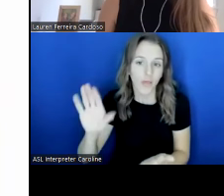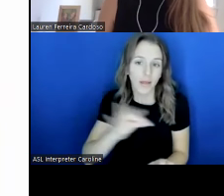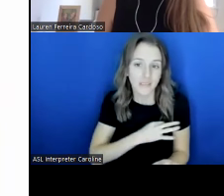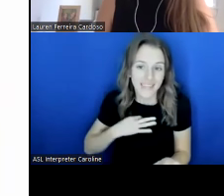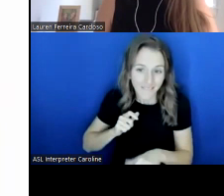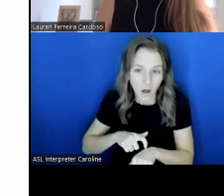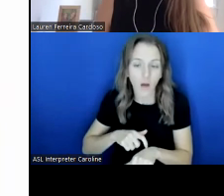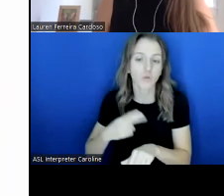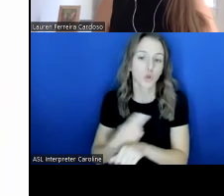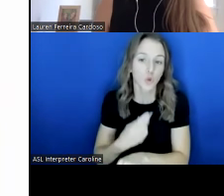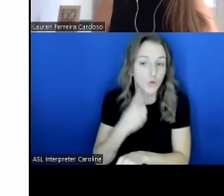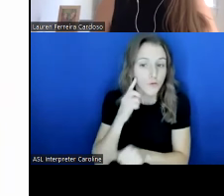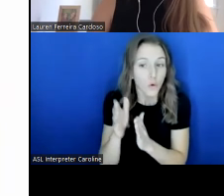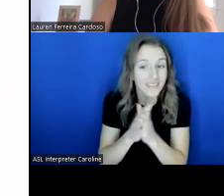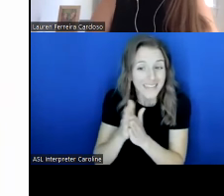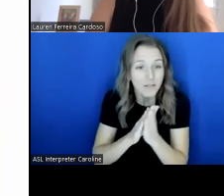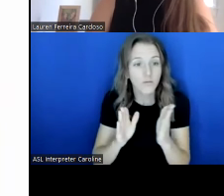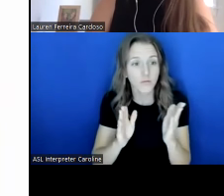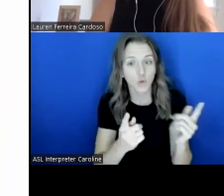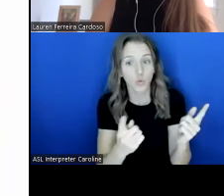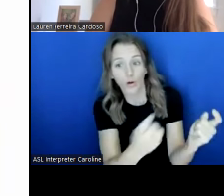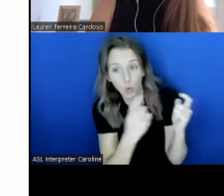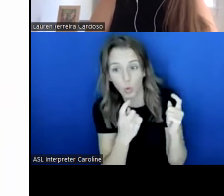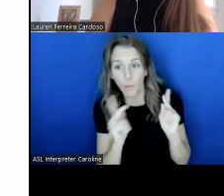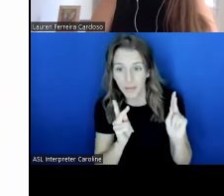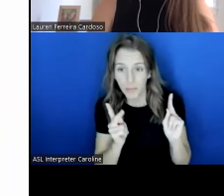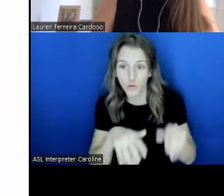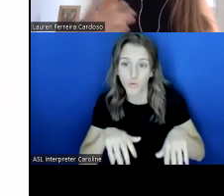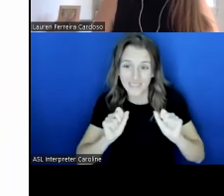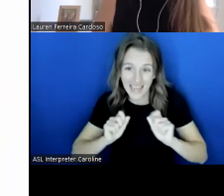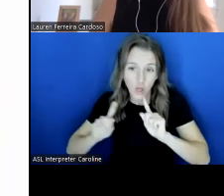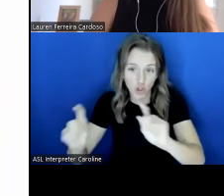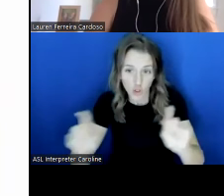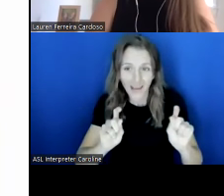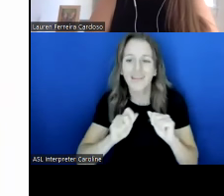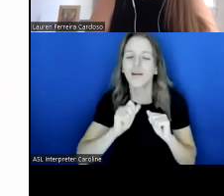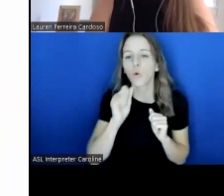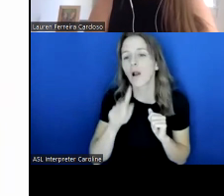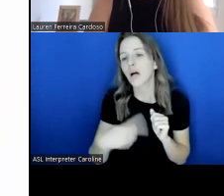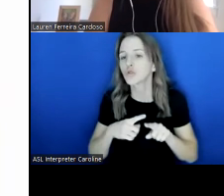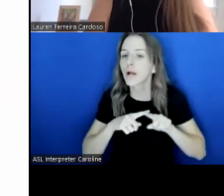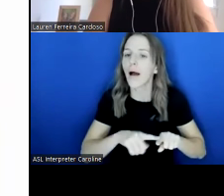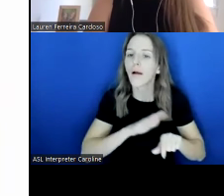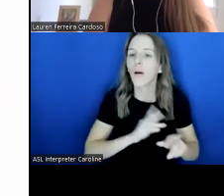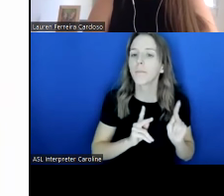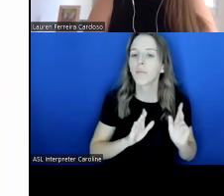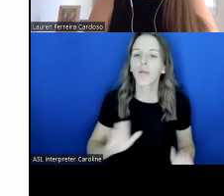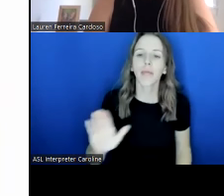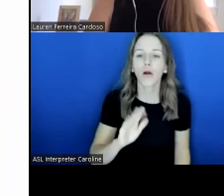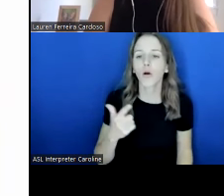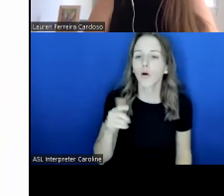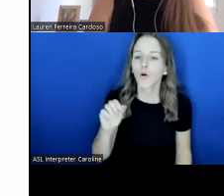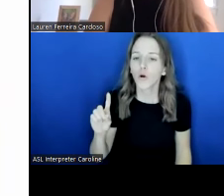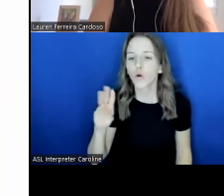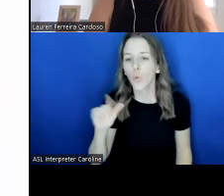to recruit people to take the survey. And so to not just rely on people's goodwill or their even belief